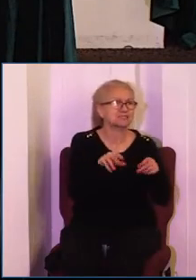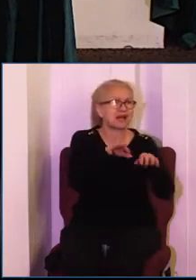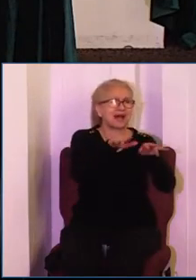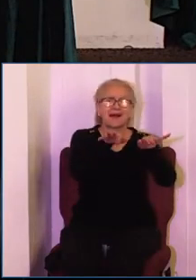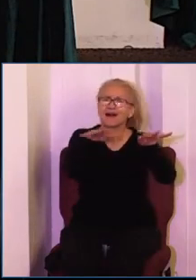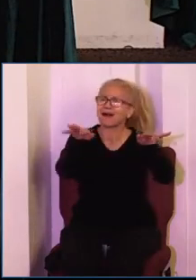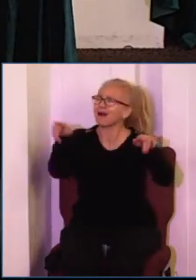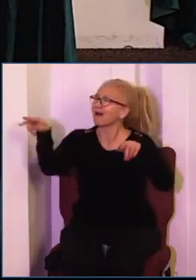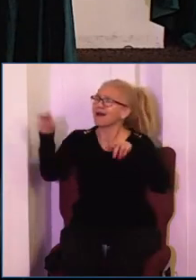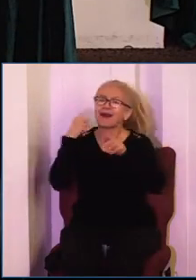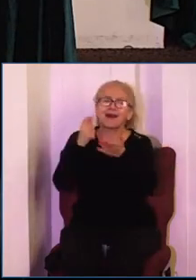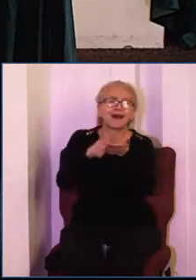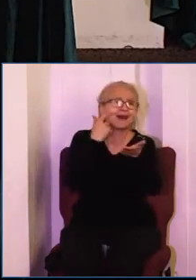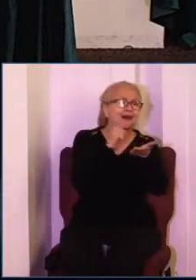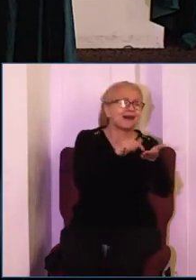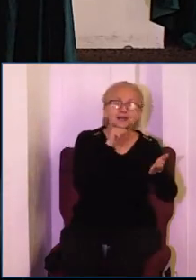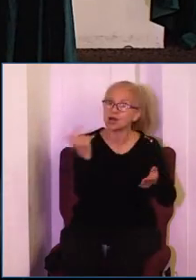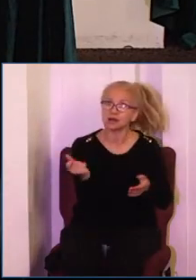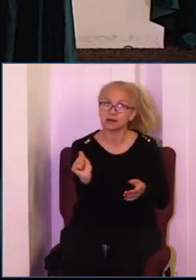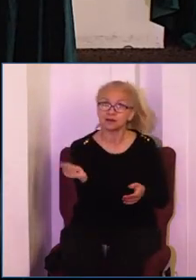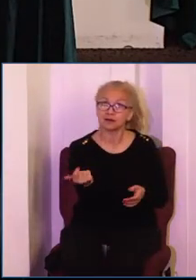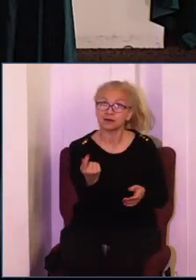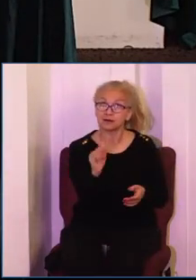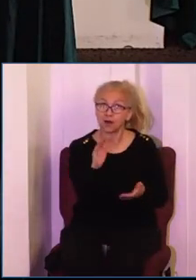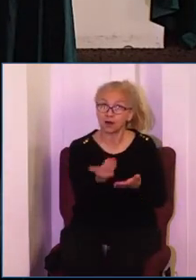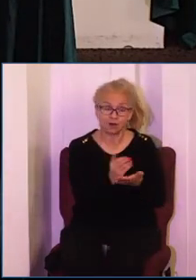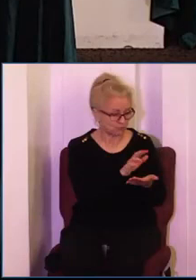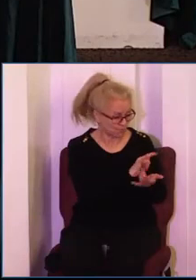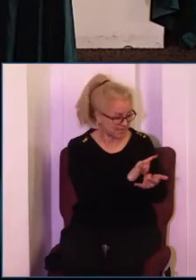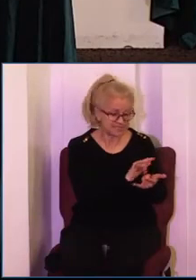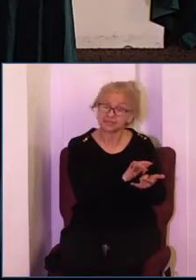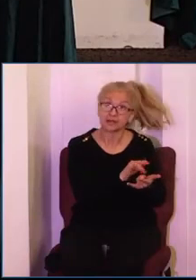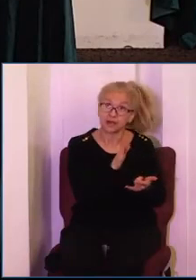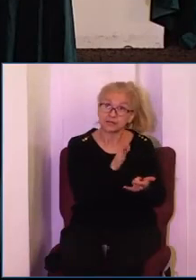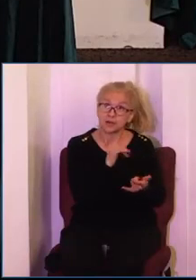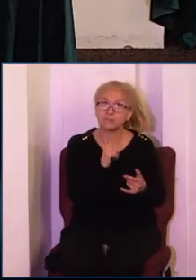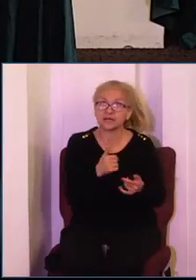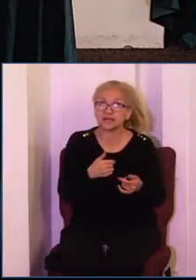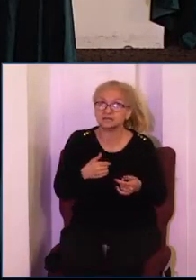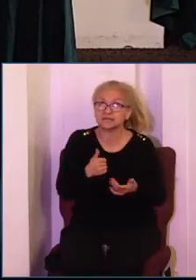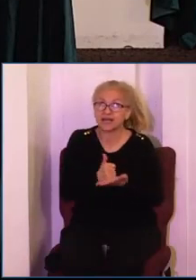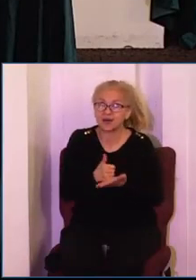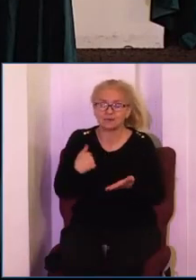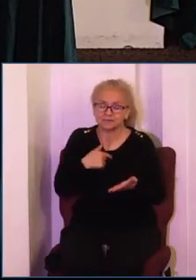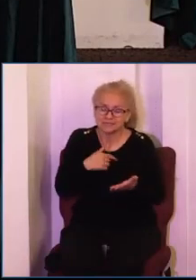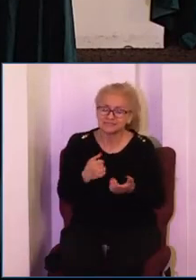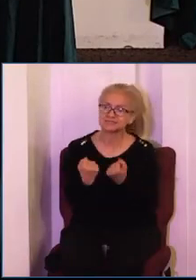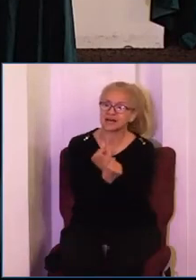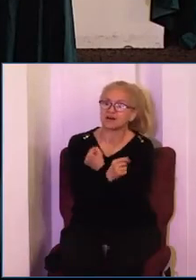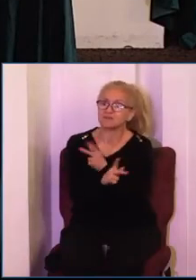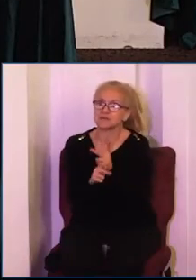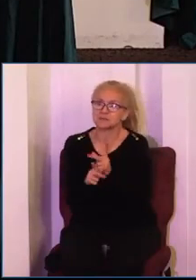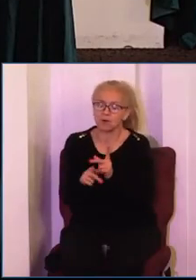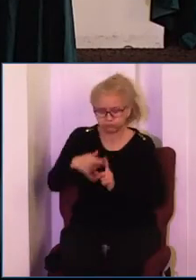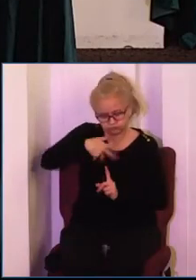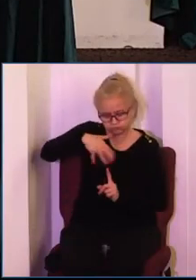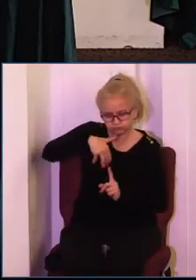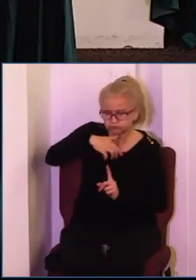place. They're not all romantic love, God, but help us to love the people around